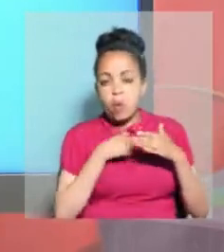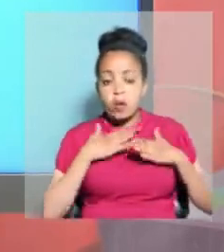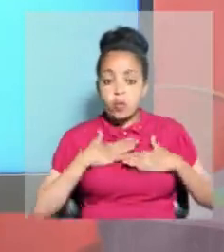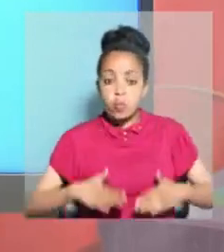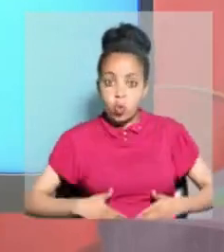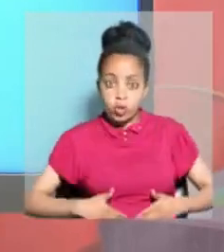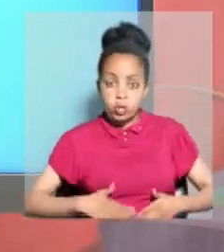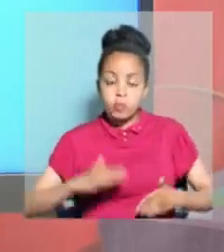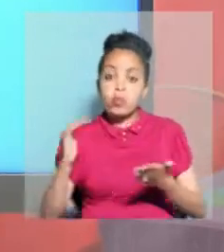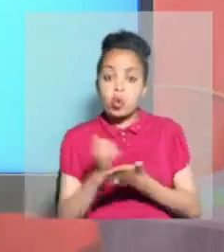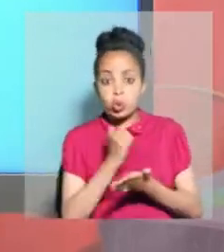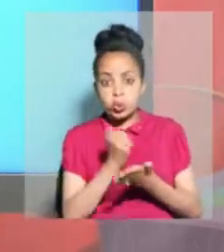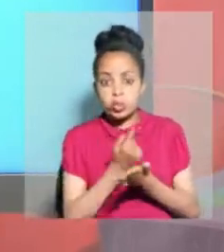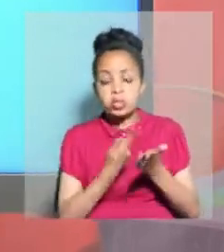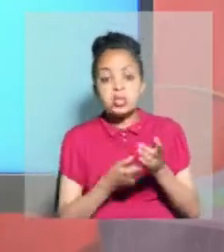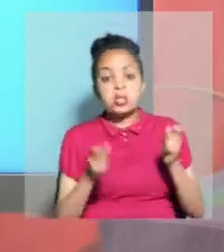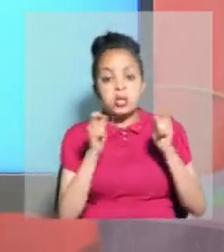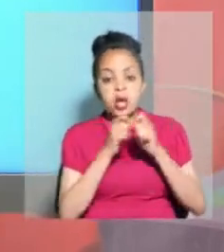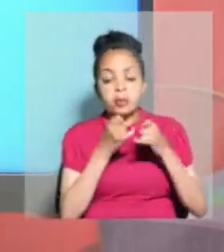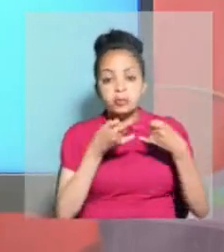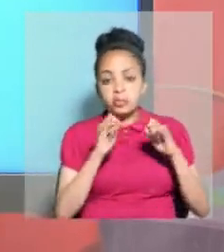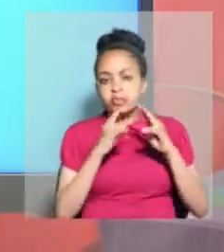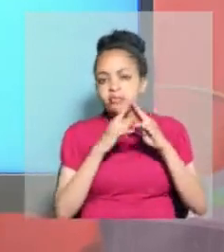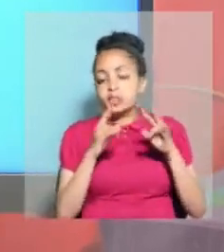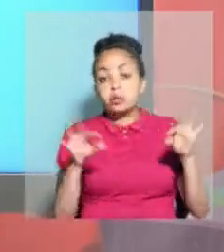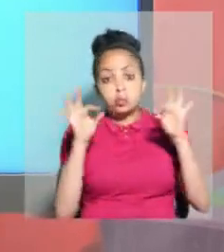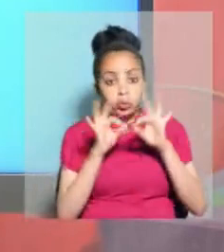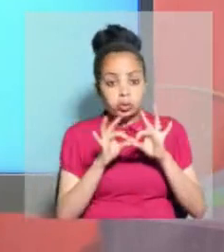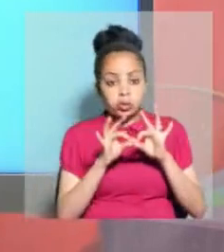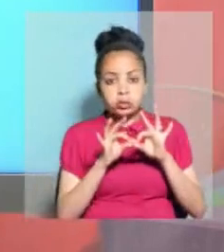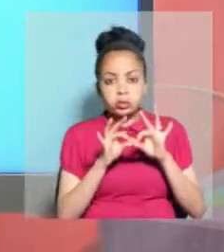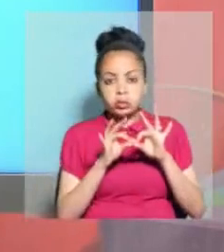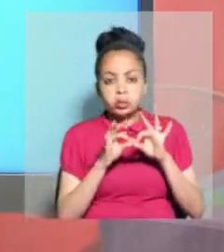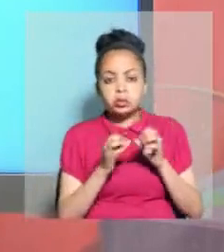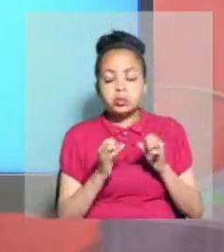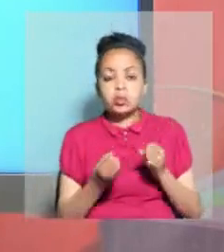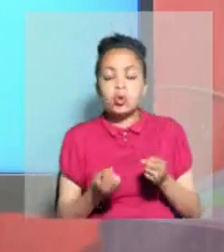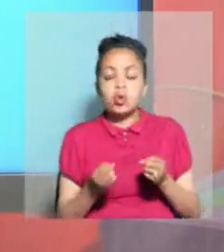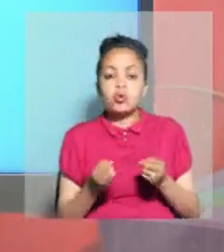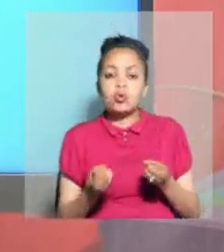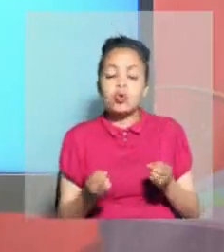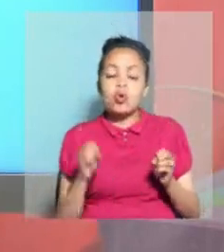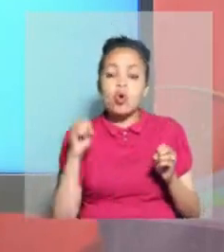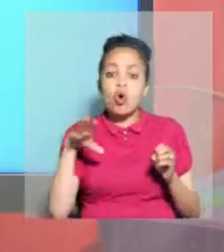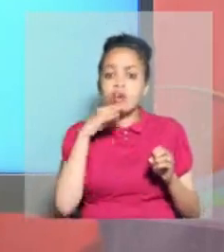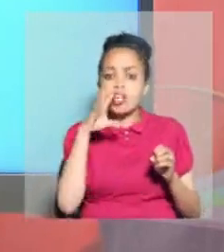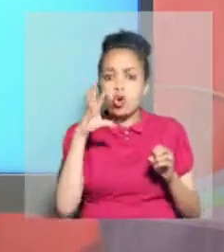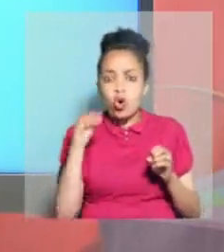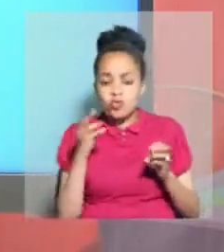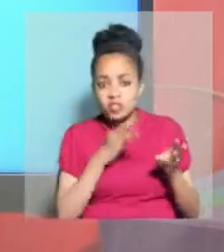become produced. This type of inhibitor is very important. On system and the off system